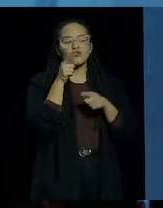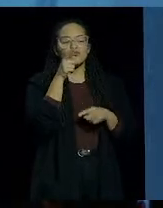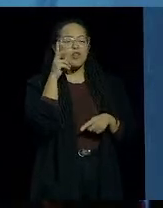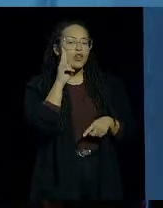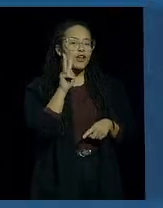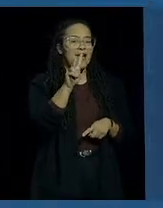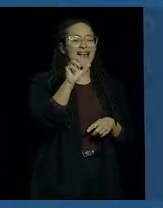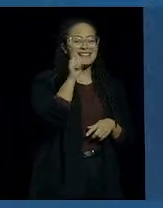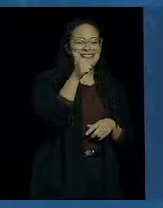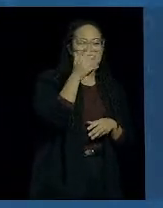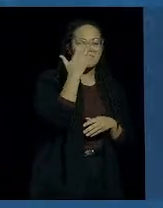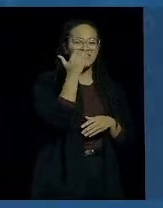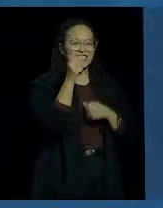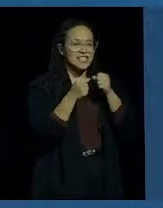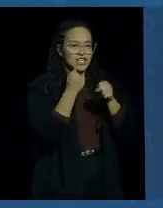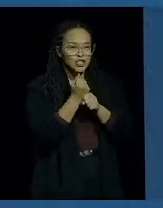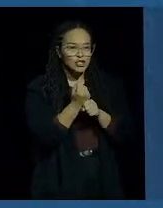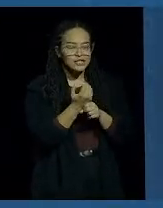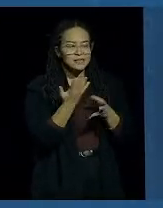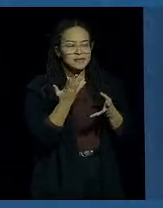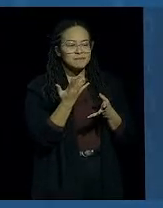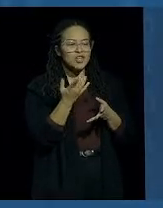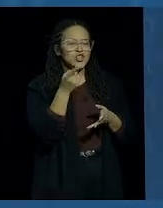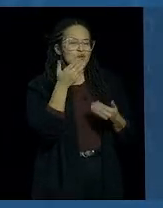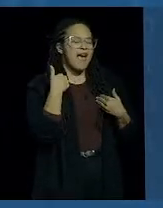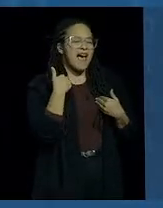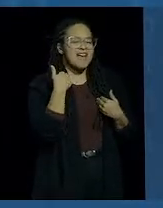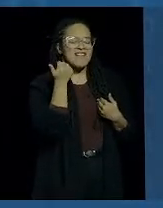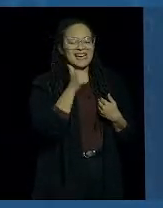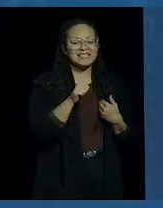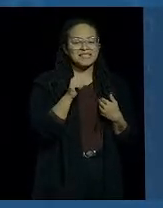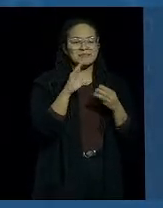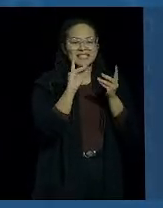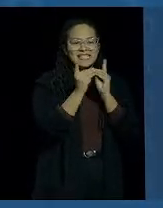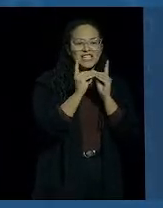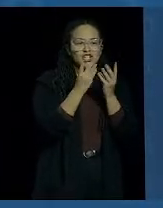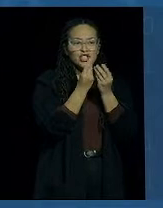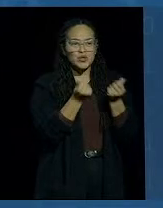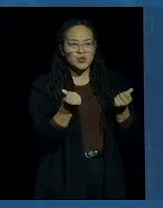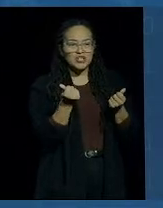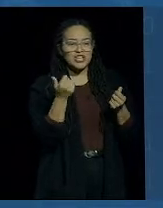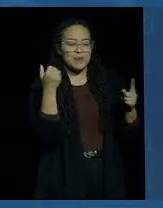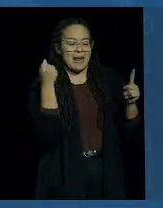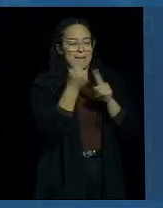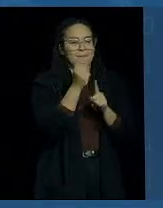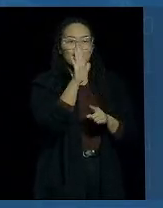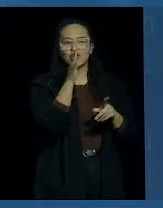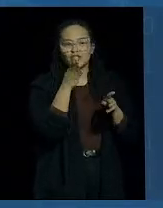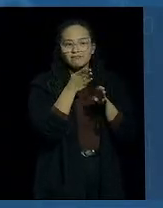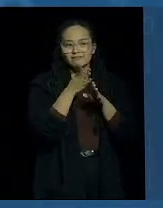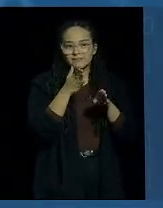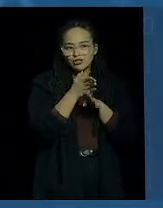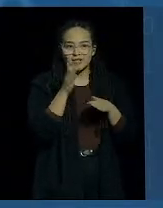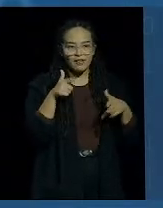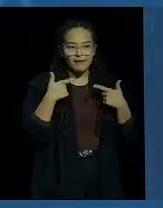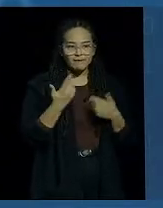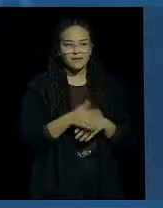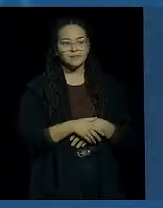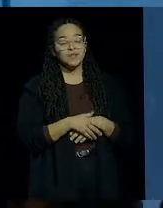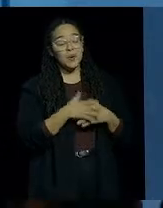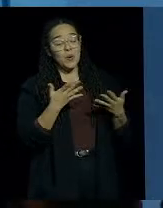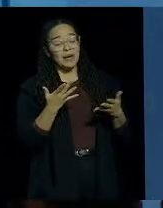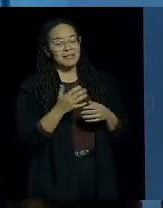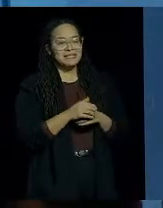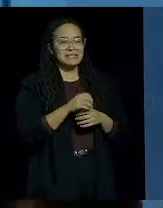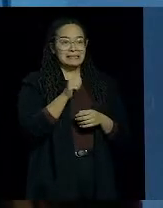to 15 years, do you have any digital solutions that would have a big impact on your life? Well,